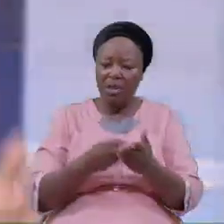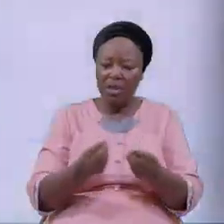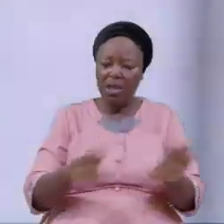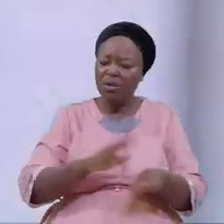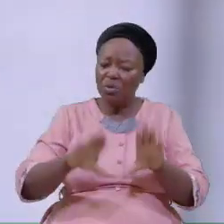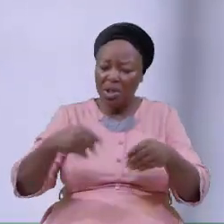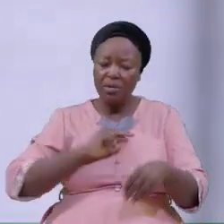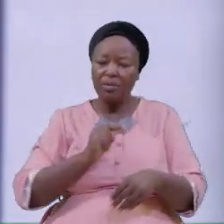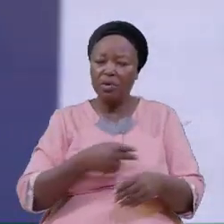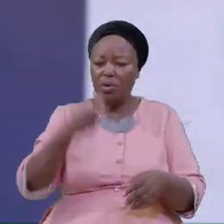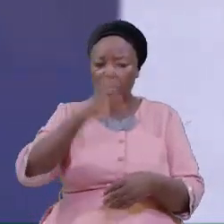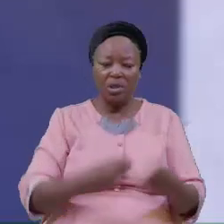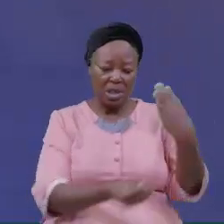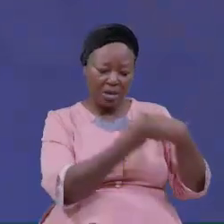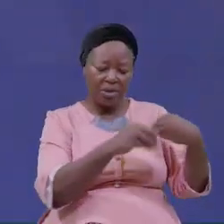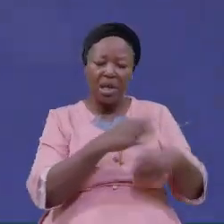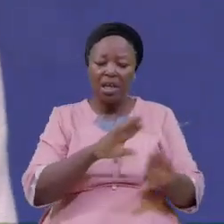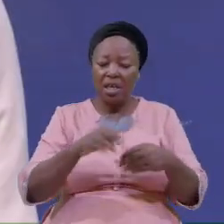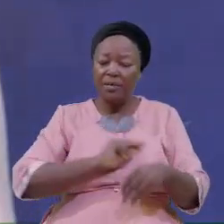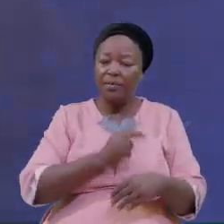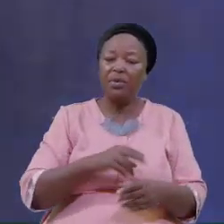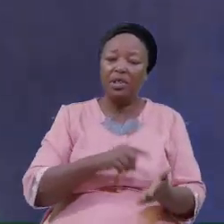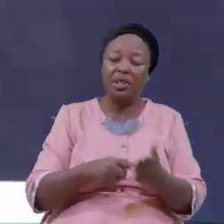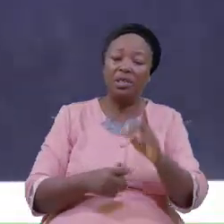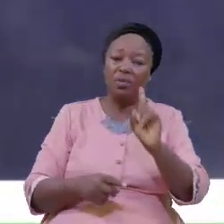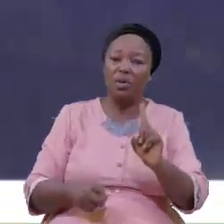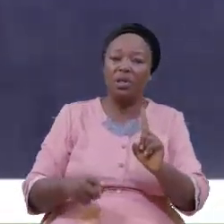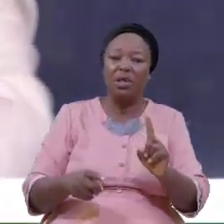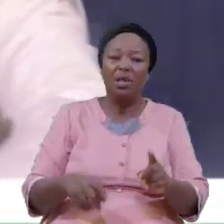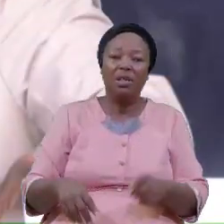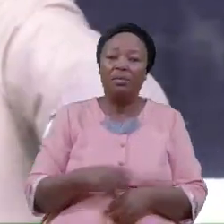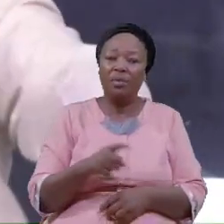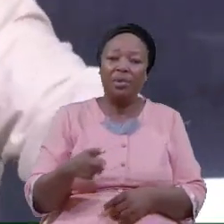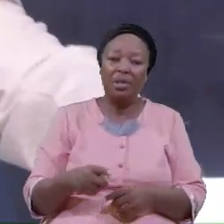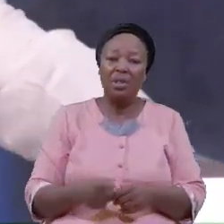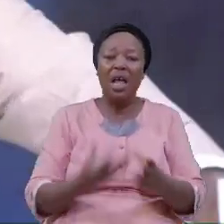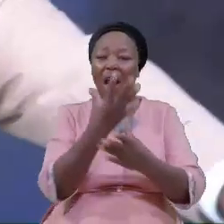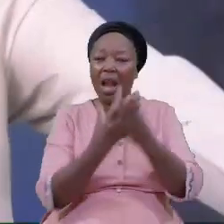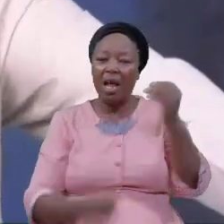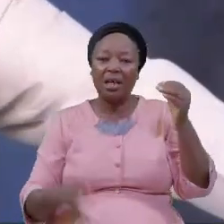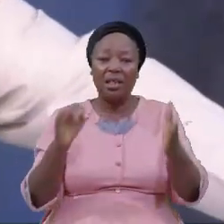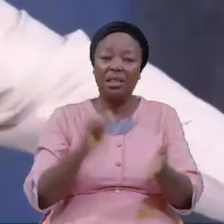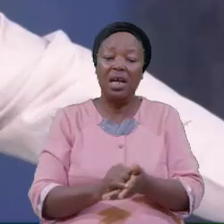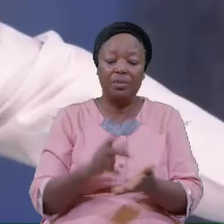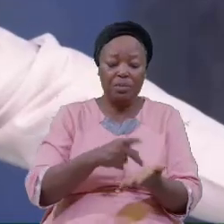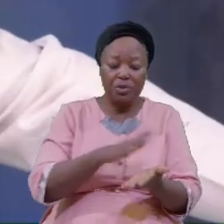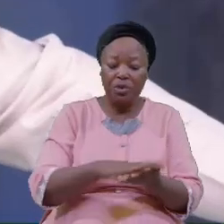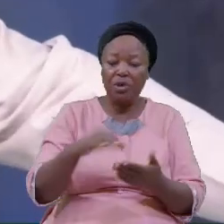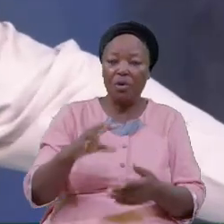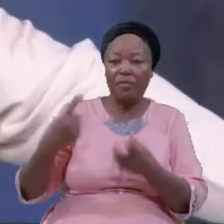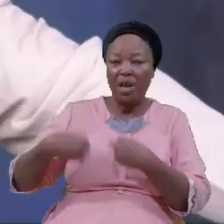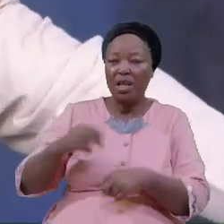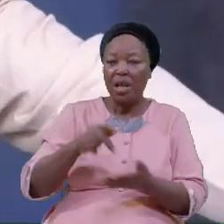Give us this one. The latch, that purity of heart. A pure heart does